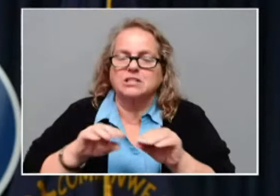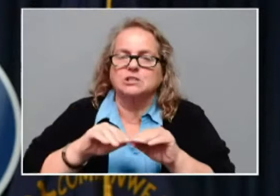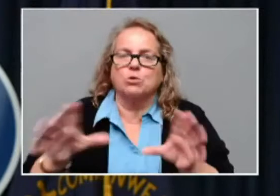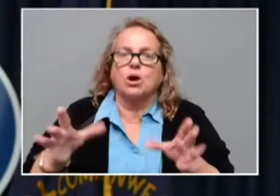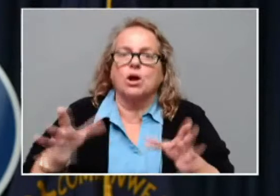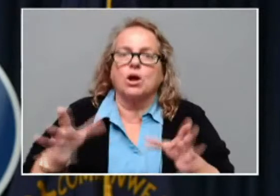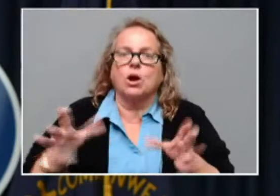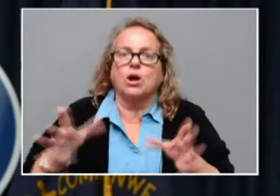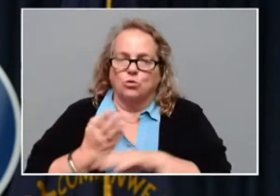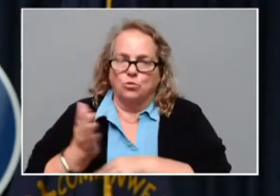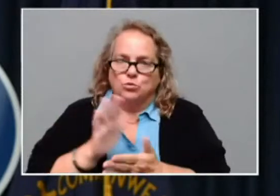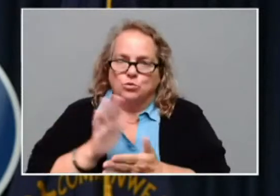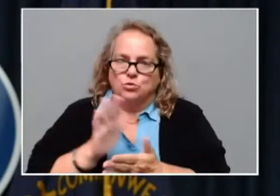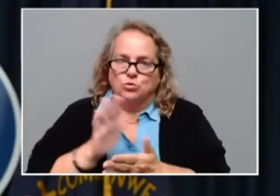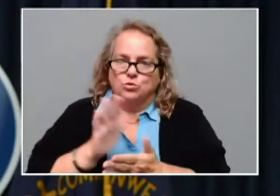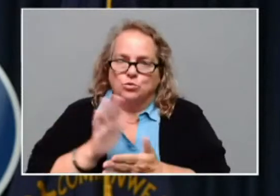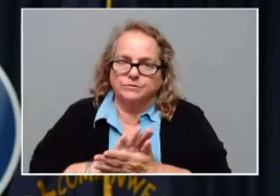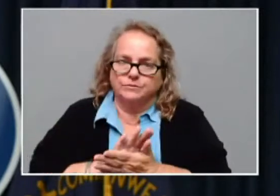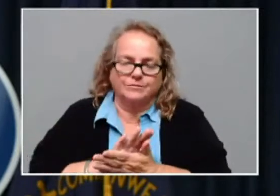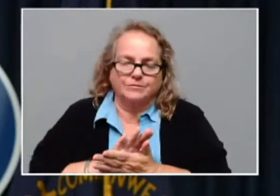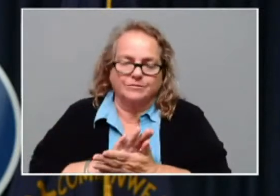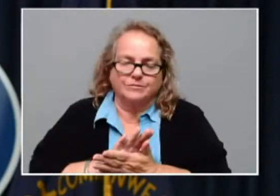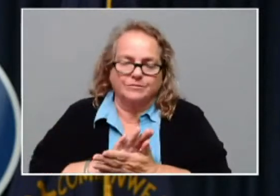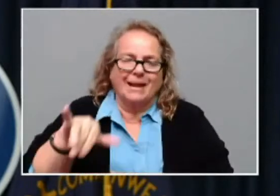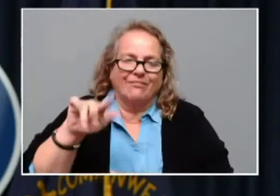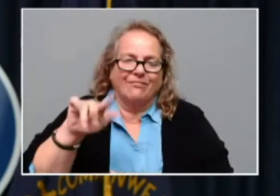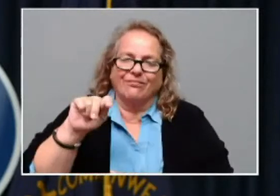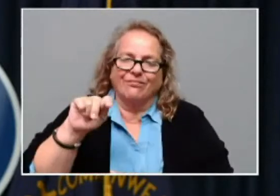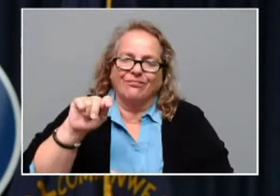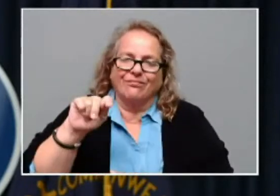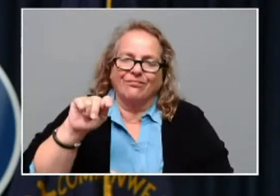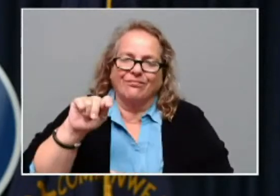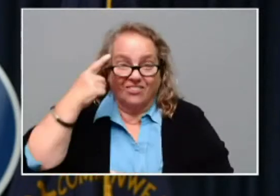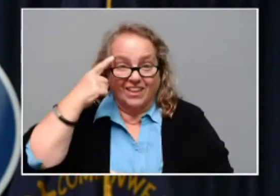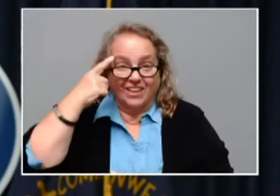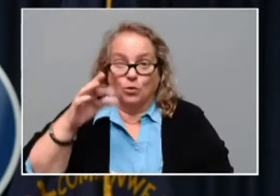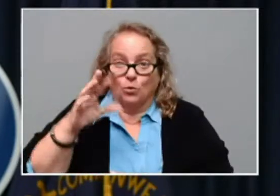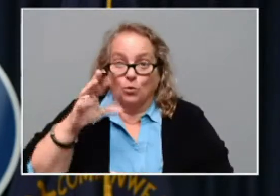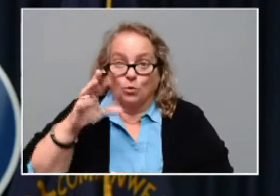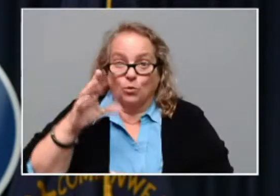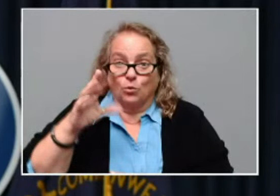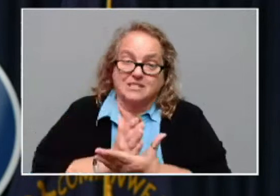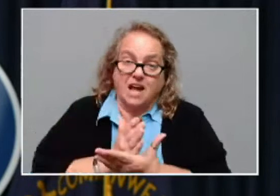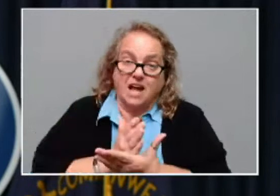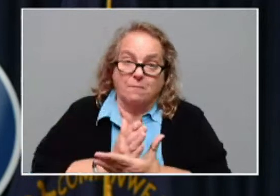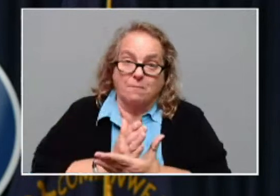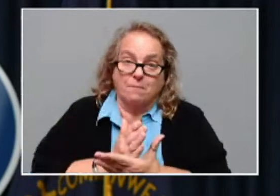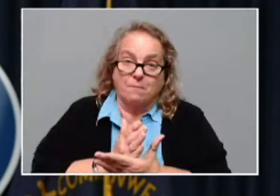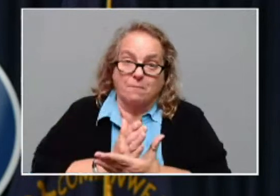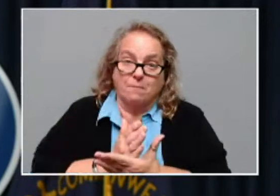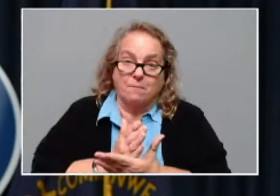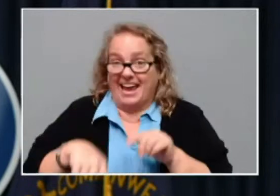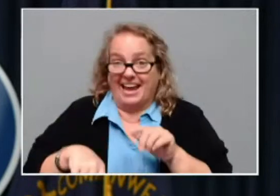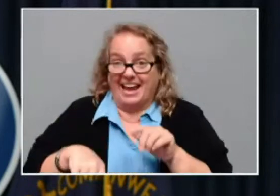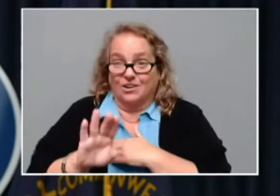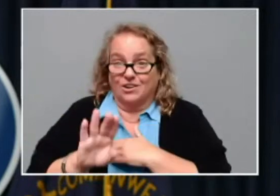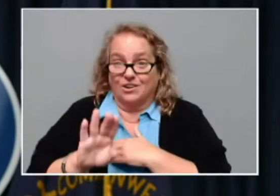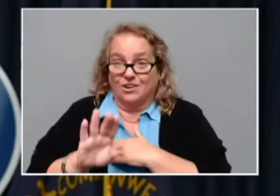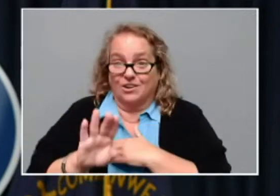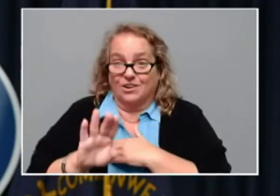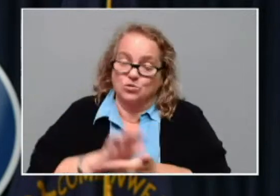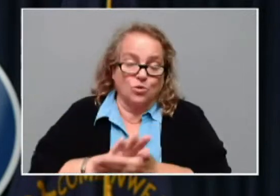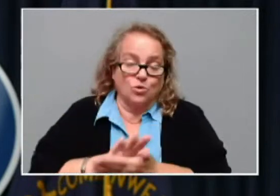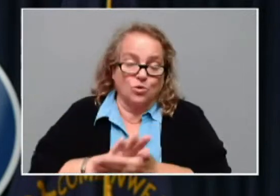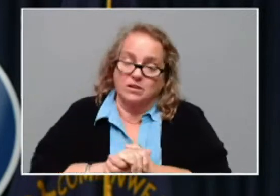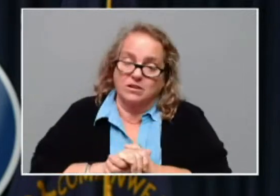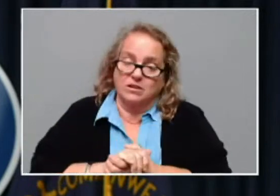was a myth that we all wanted to believe that it would somehow stop at the doors of that school. We've now lost over 50